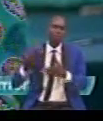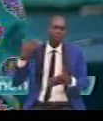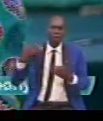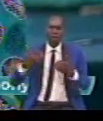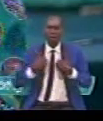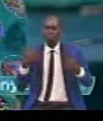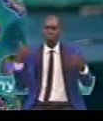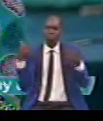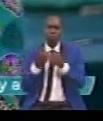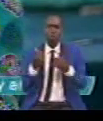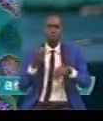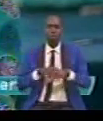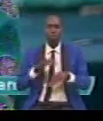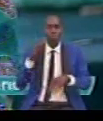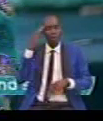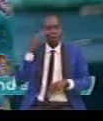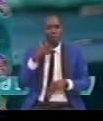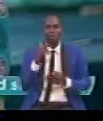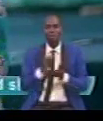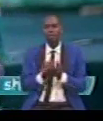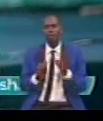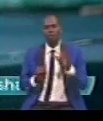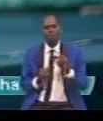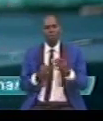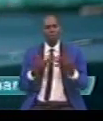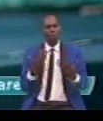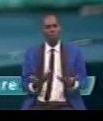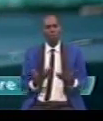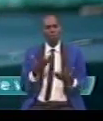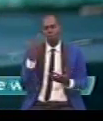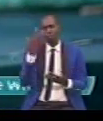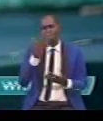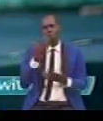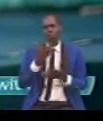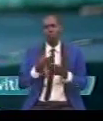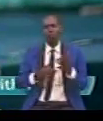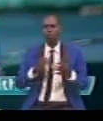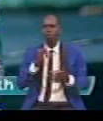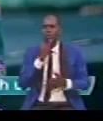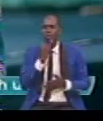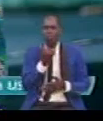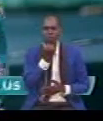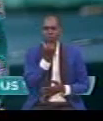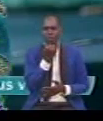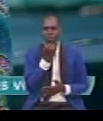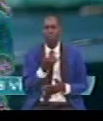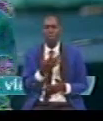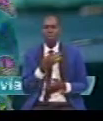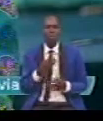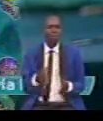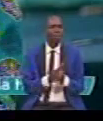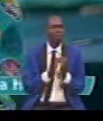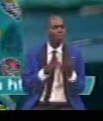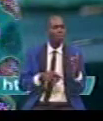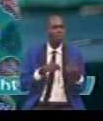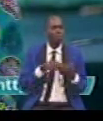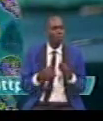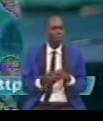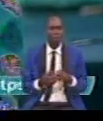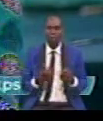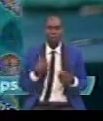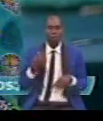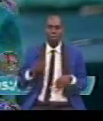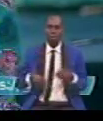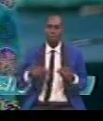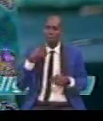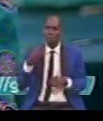I said, no. So he said, what's going on? I said, what is the problem? I asked them to tell me. He said, no, we will not tell